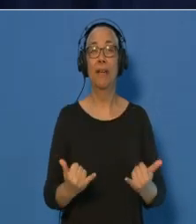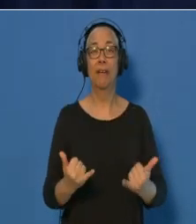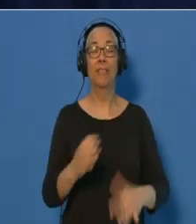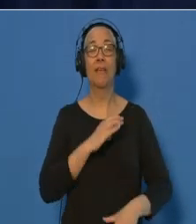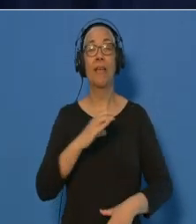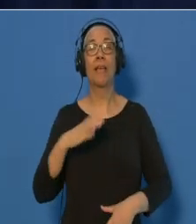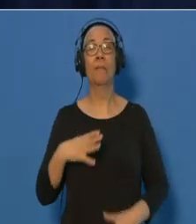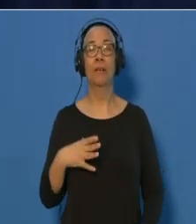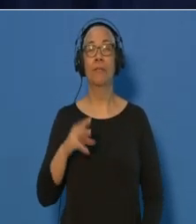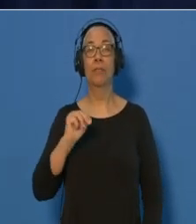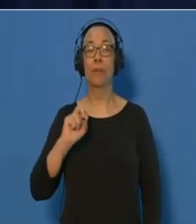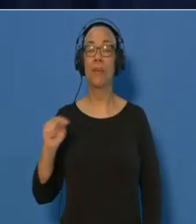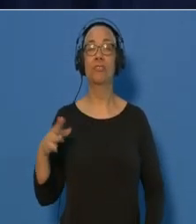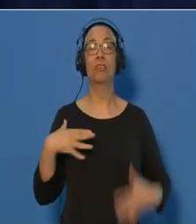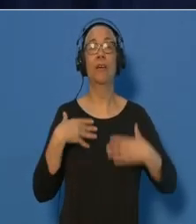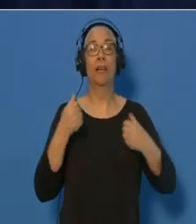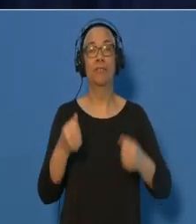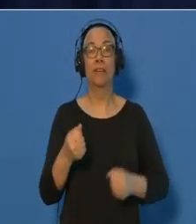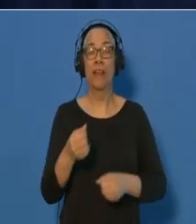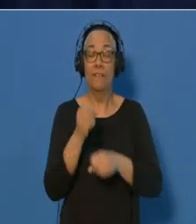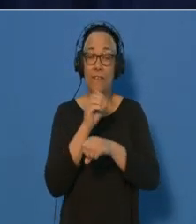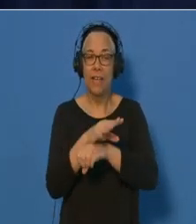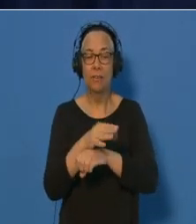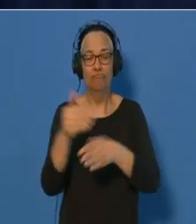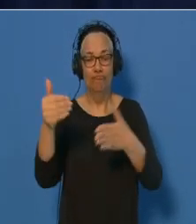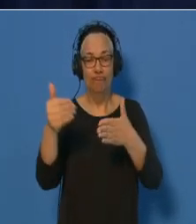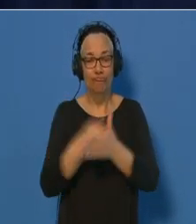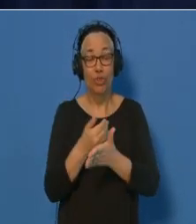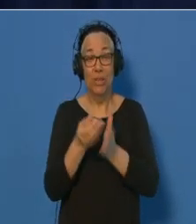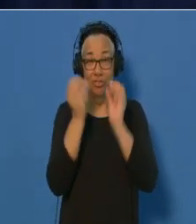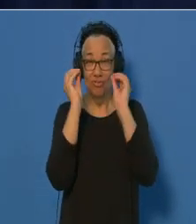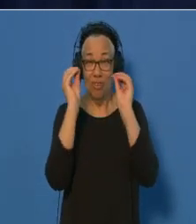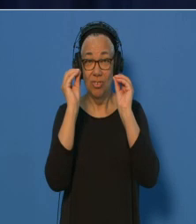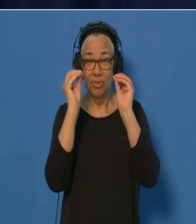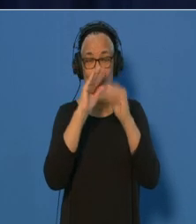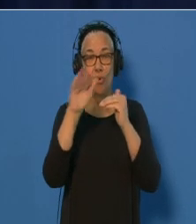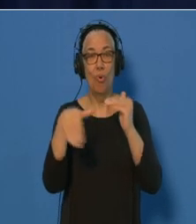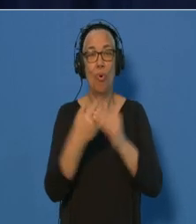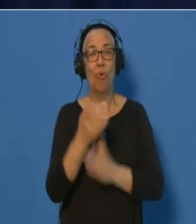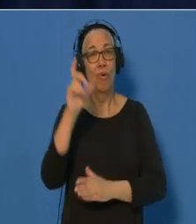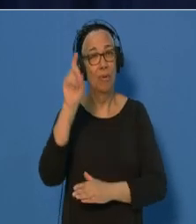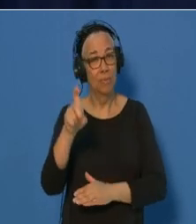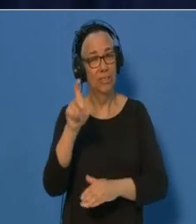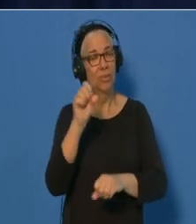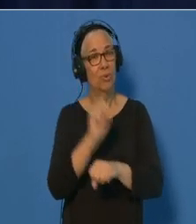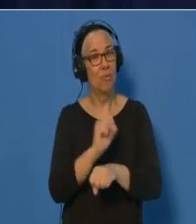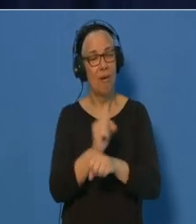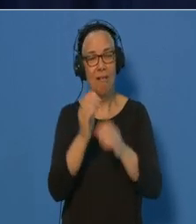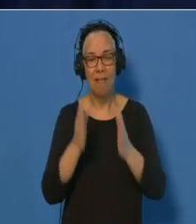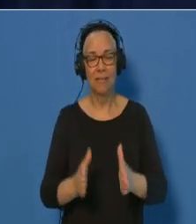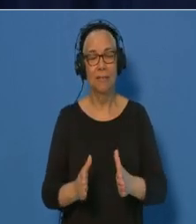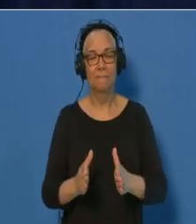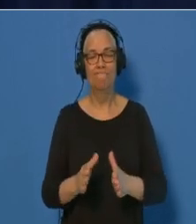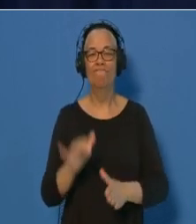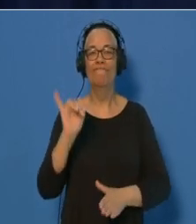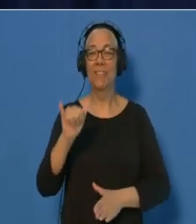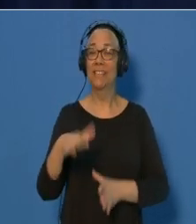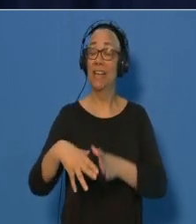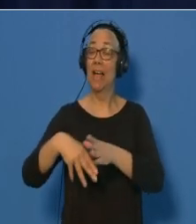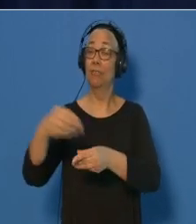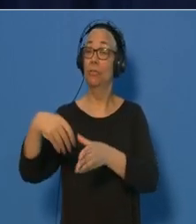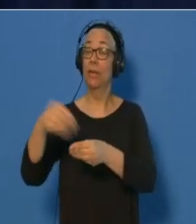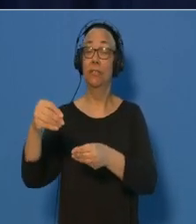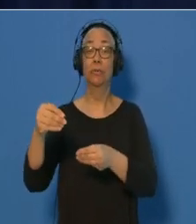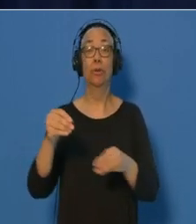the Minister of Health did advise that she'll be issuing new guidance to all essential service workers that are out doing